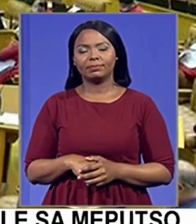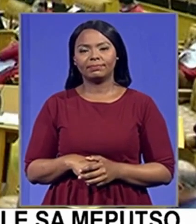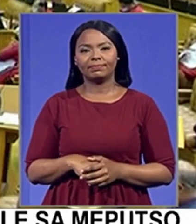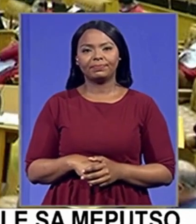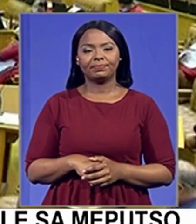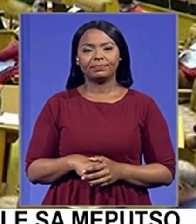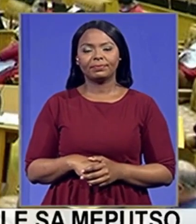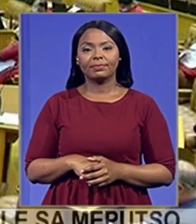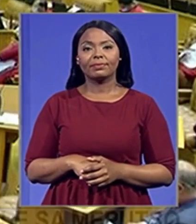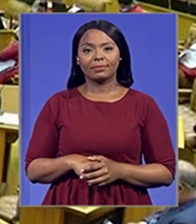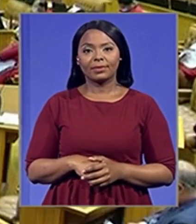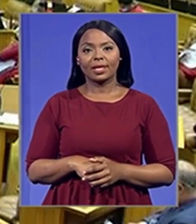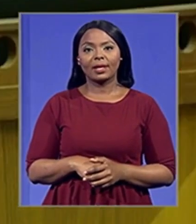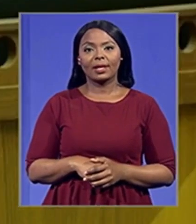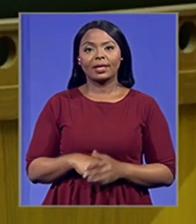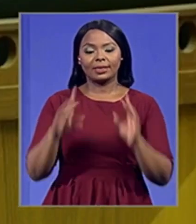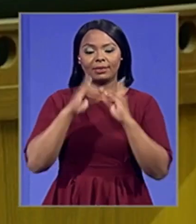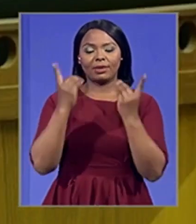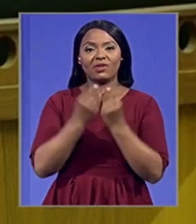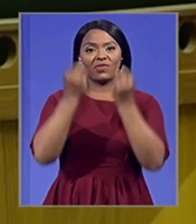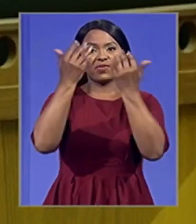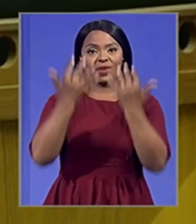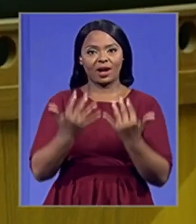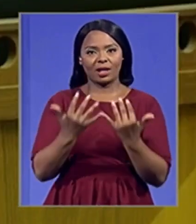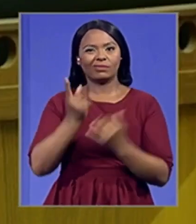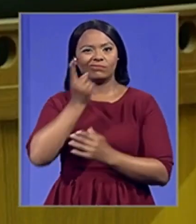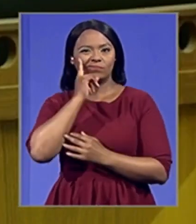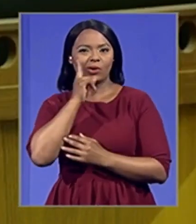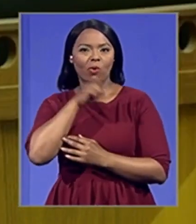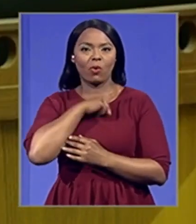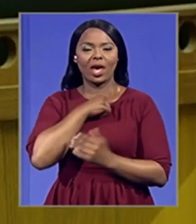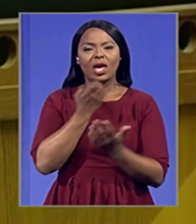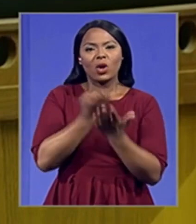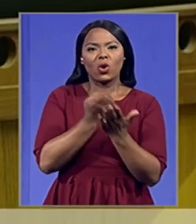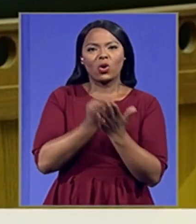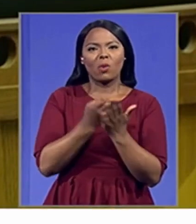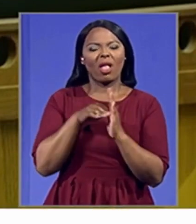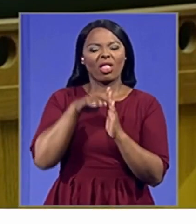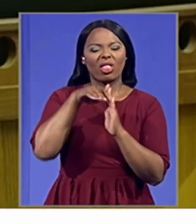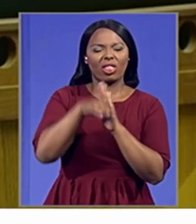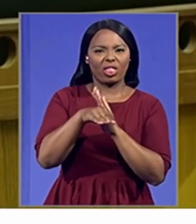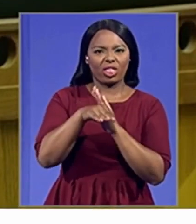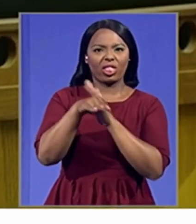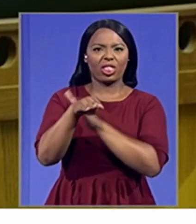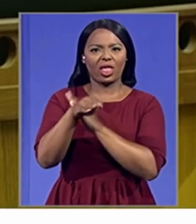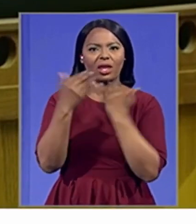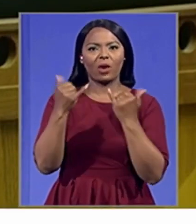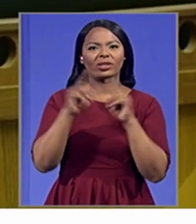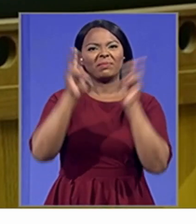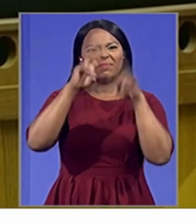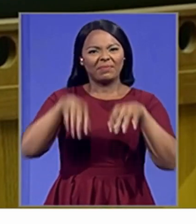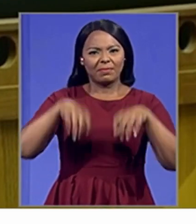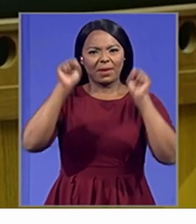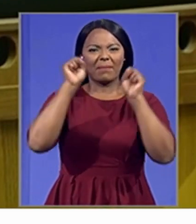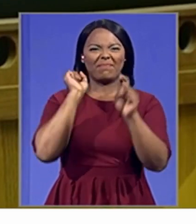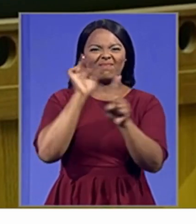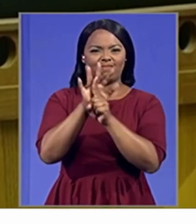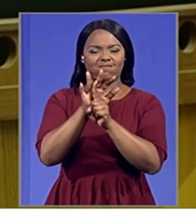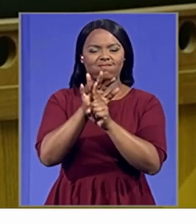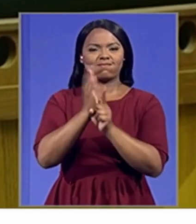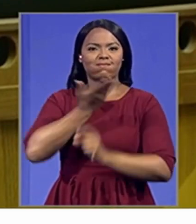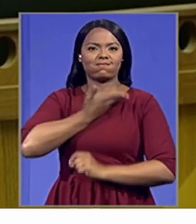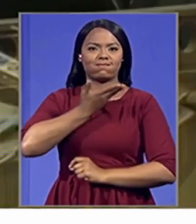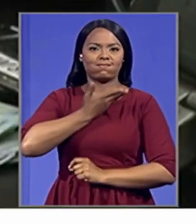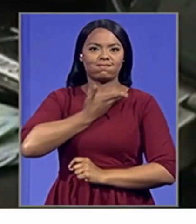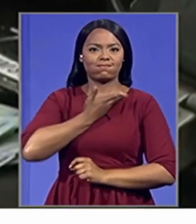Lefapha la matlotlo le lebeletse ho lekola botjha kgolo e fokoleng ya moruo jwalo ka ha ho kgaolwa ha phepelo ya motlakase kgafekgafetsa